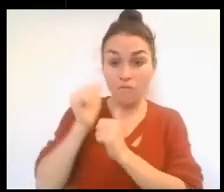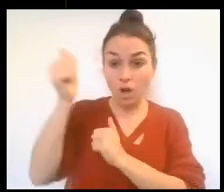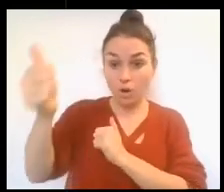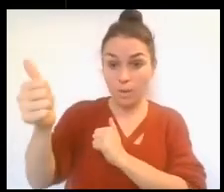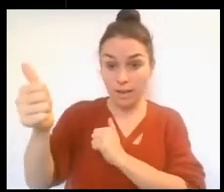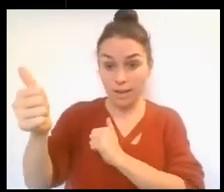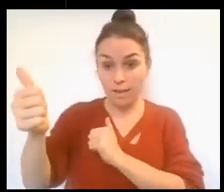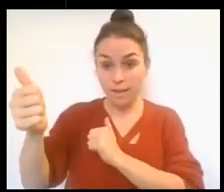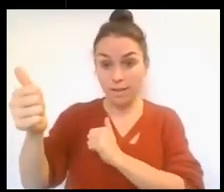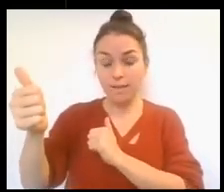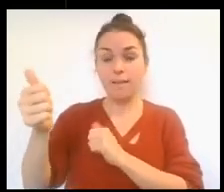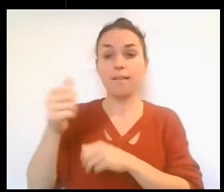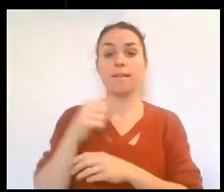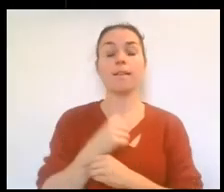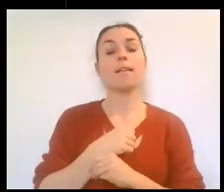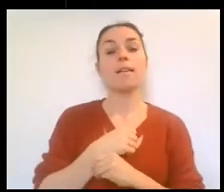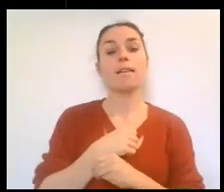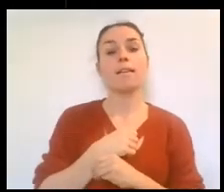an instrument,